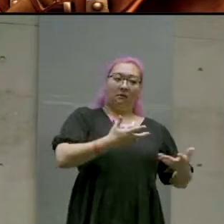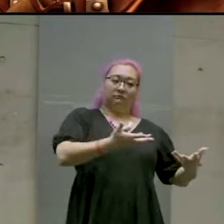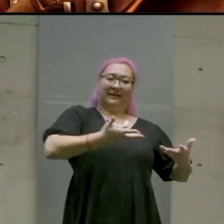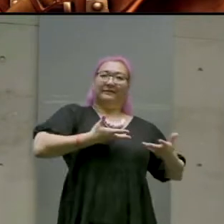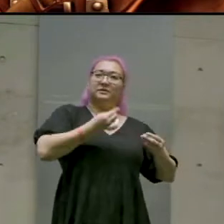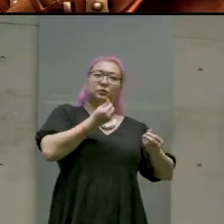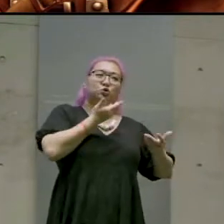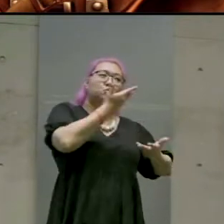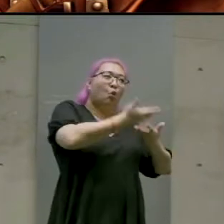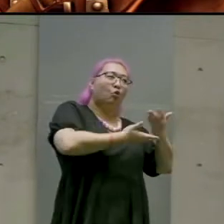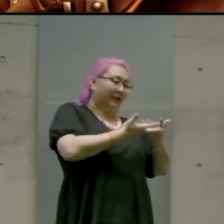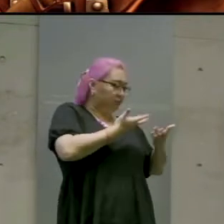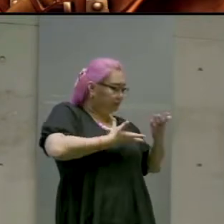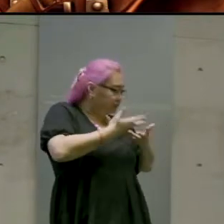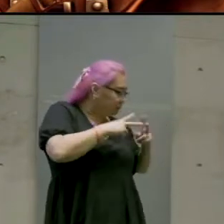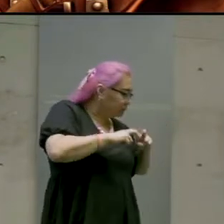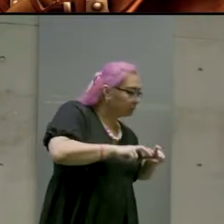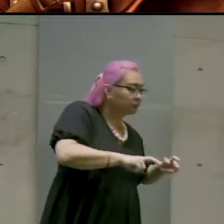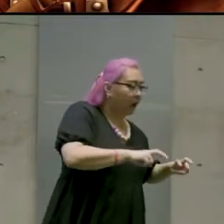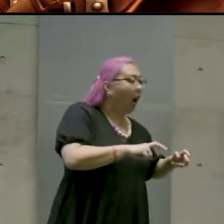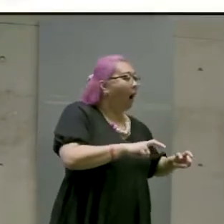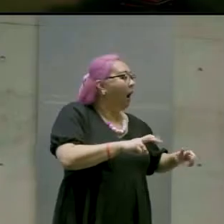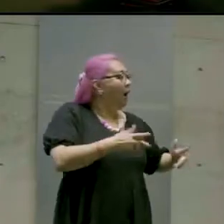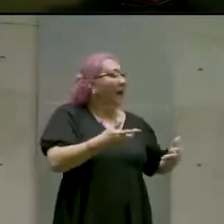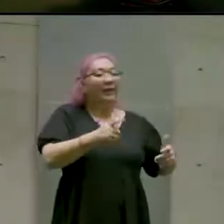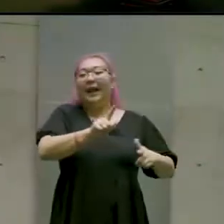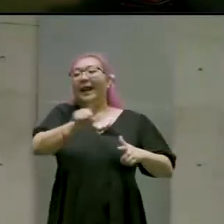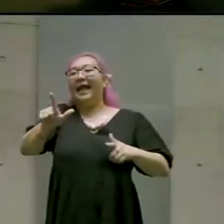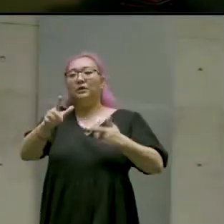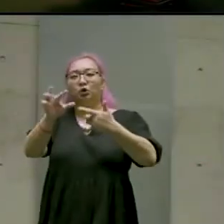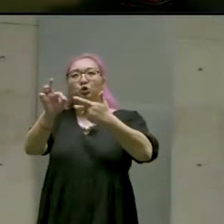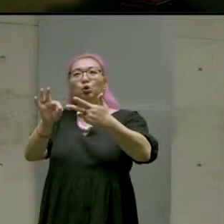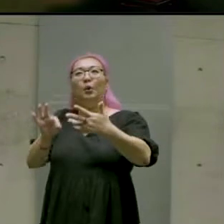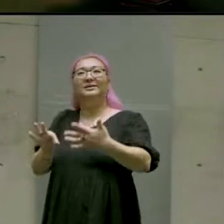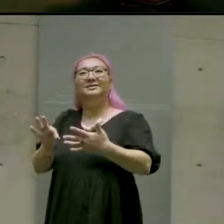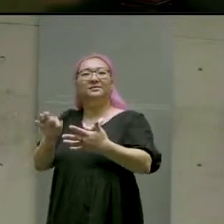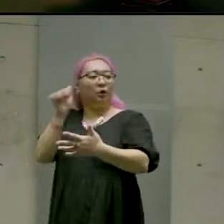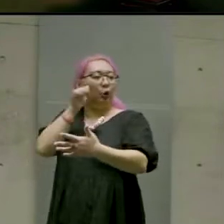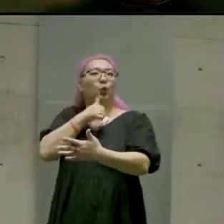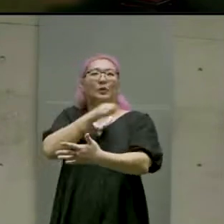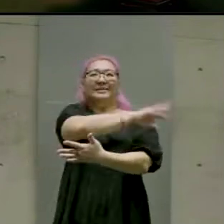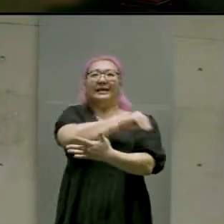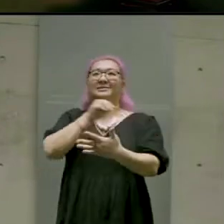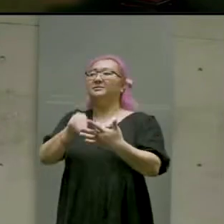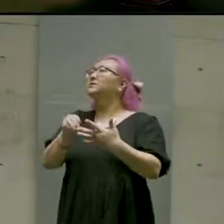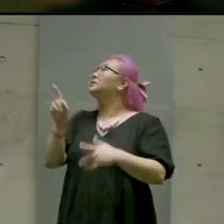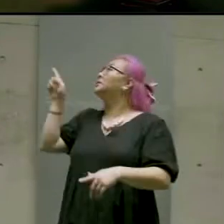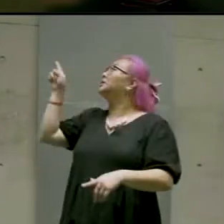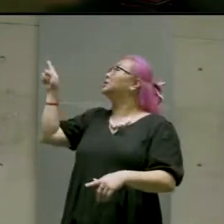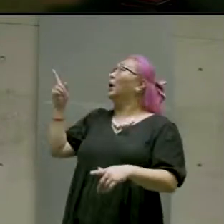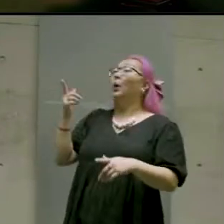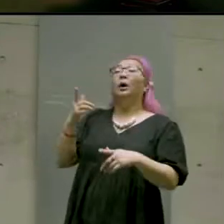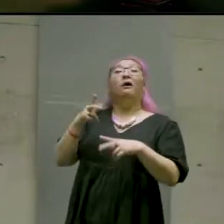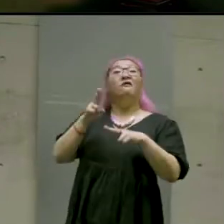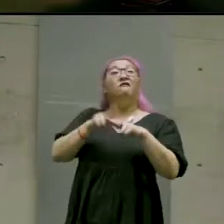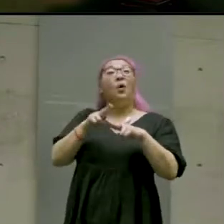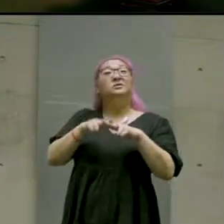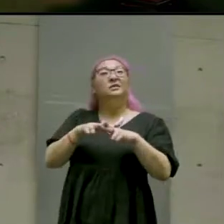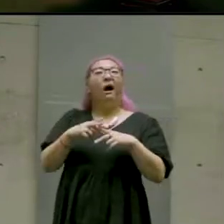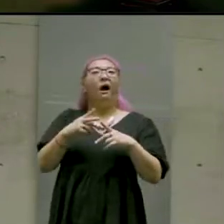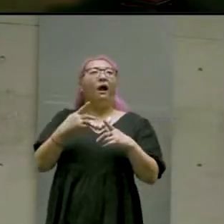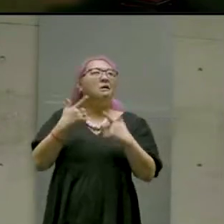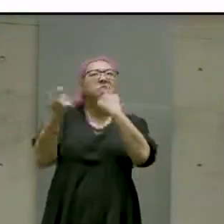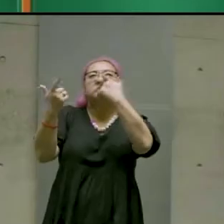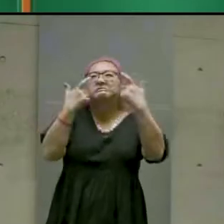frame the choice itself, or the series of choices themselves. So here's Foster walking around the apartment, looking at posters